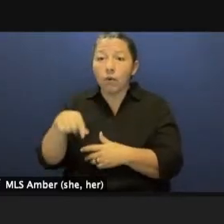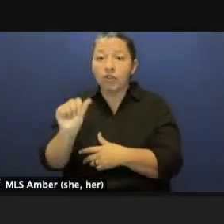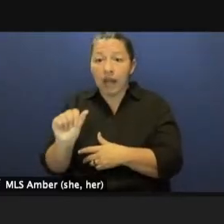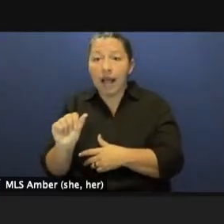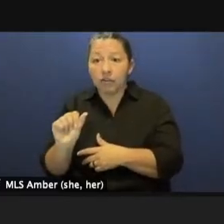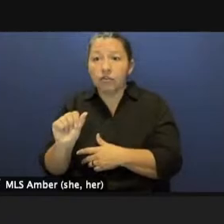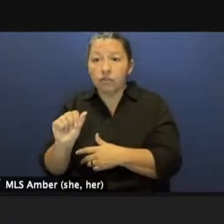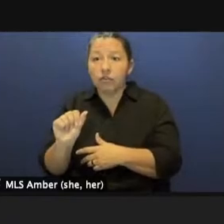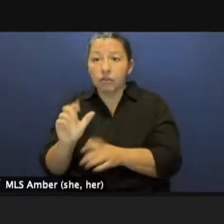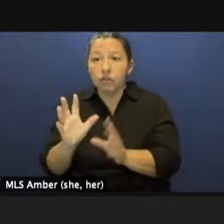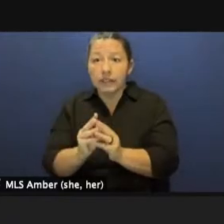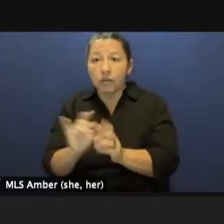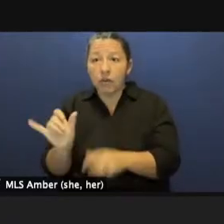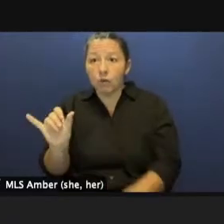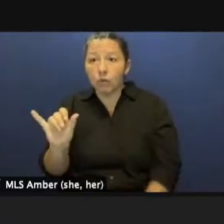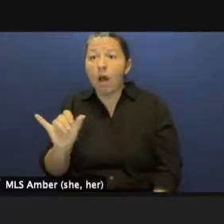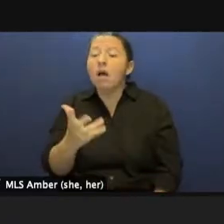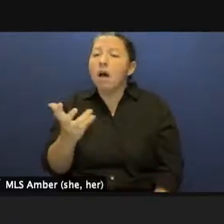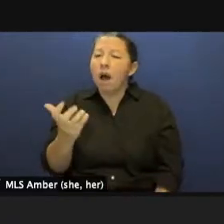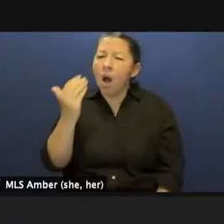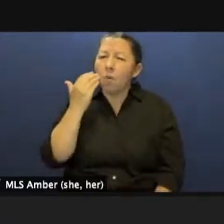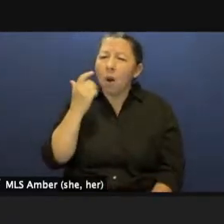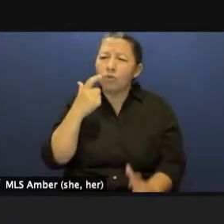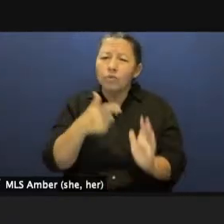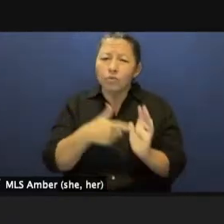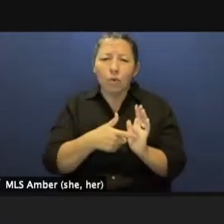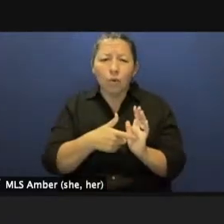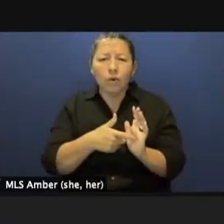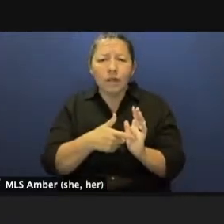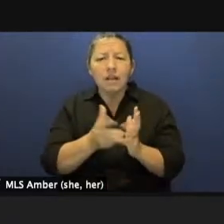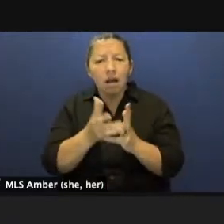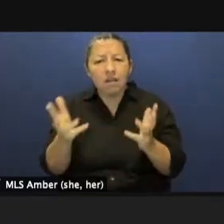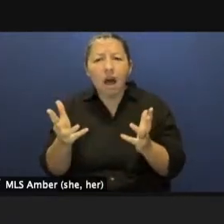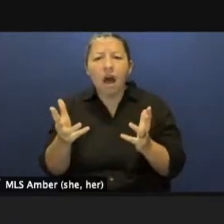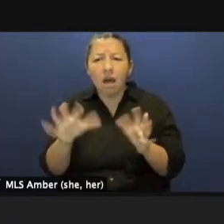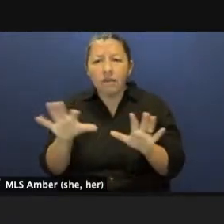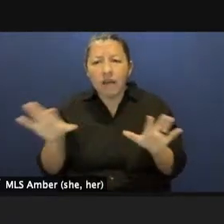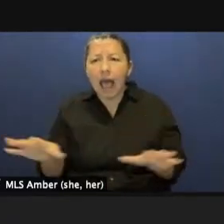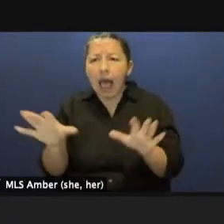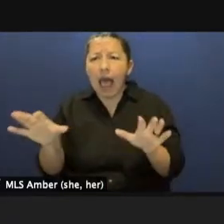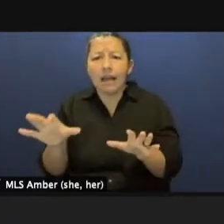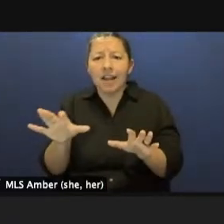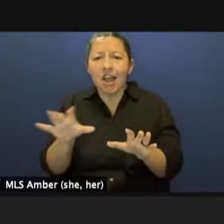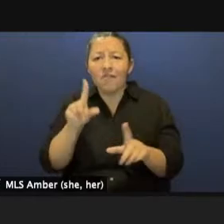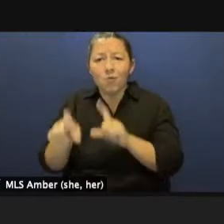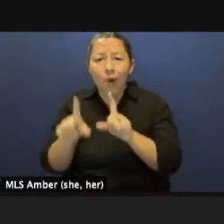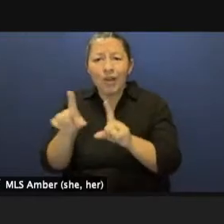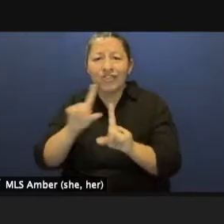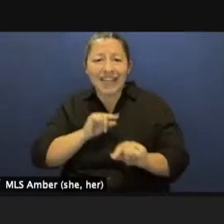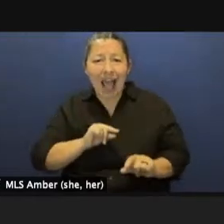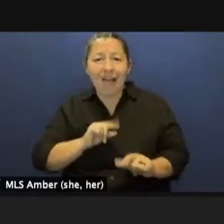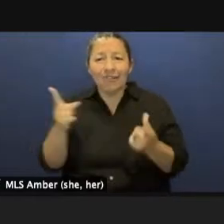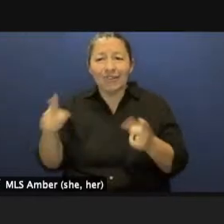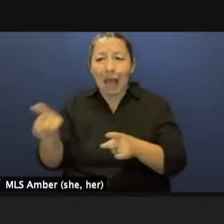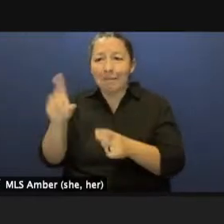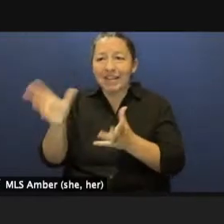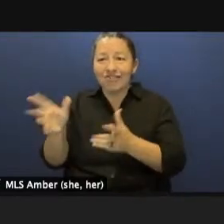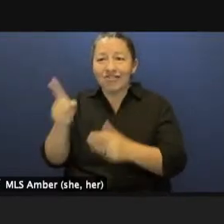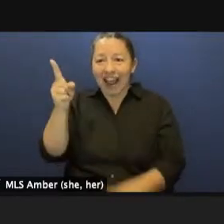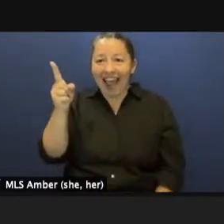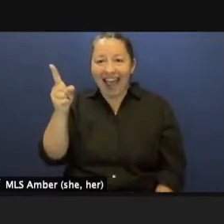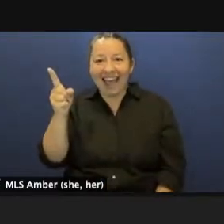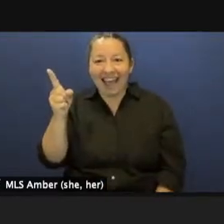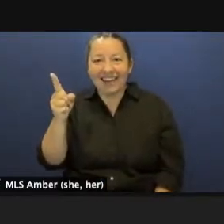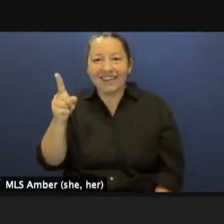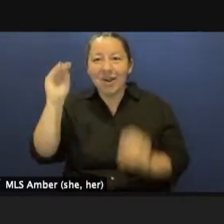I want to note that there's been quite an active Q&A going on in chat.